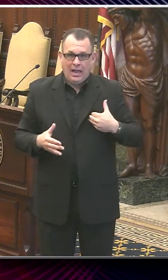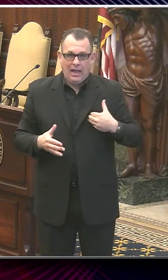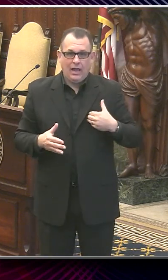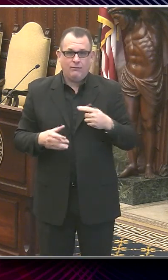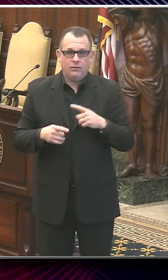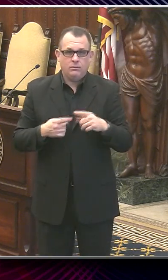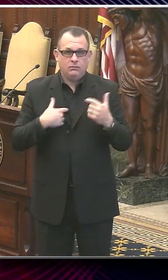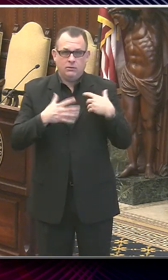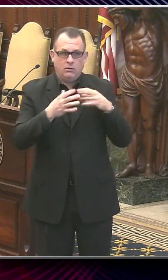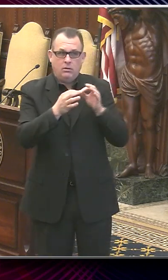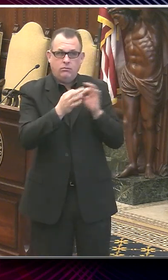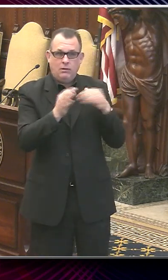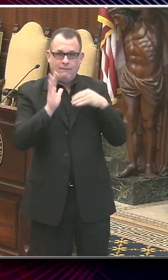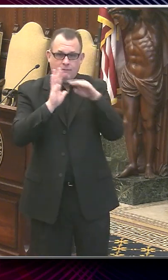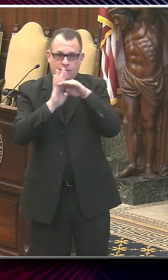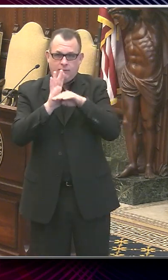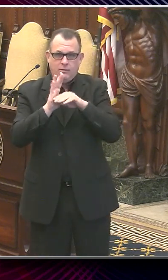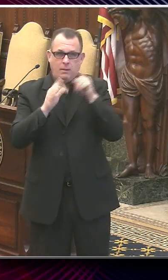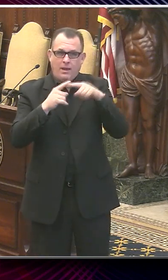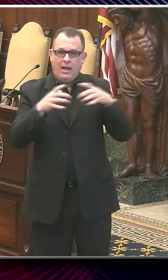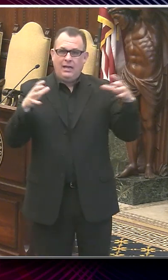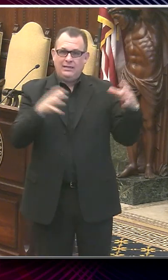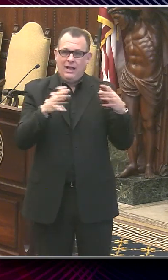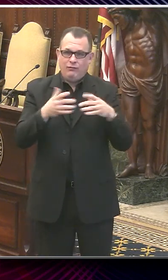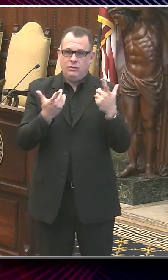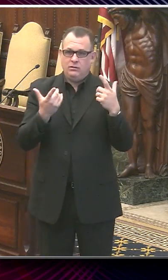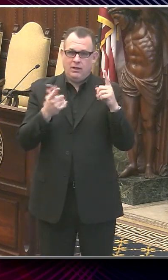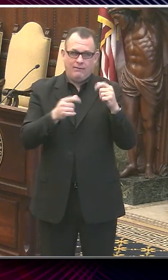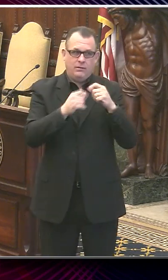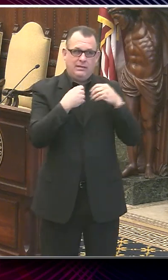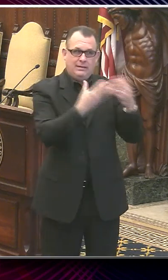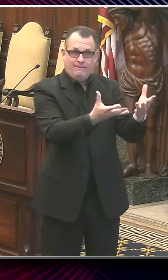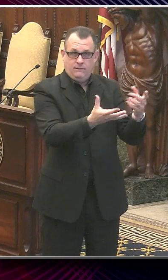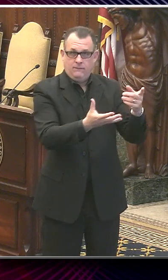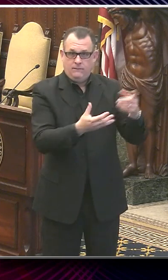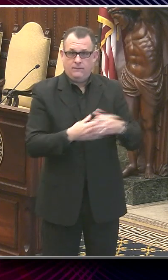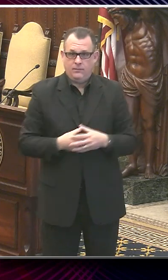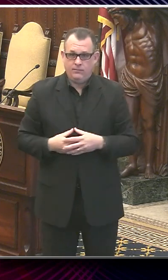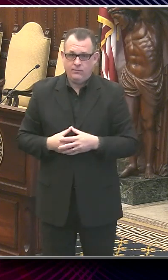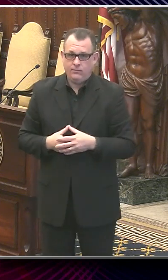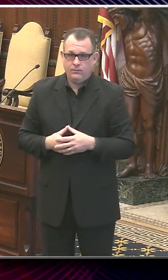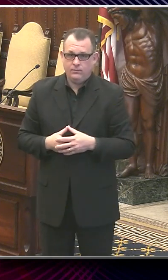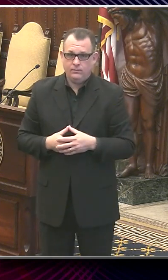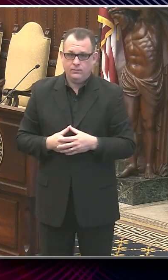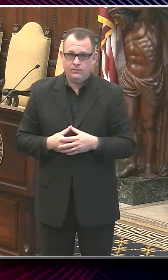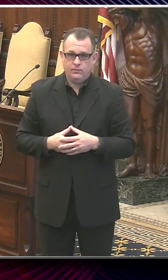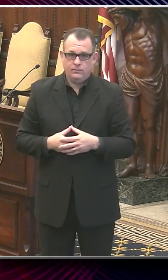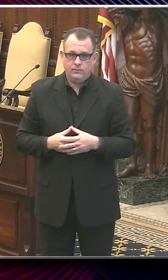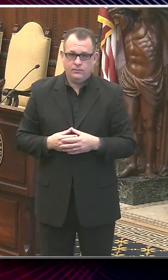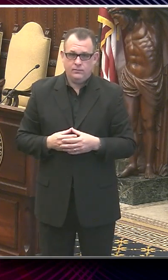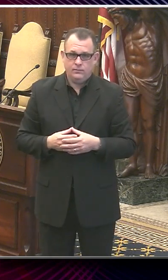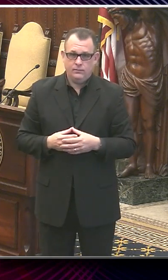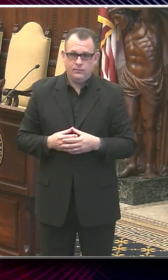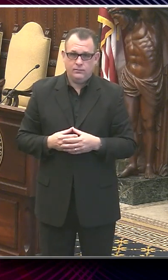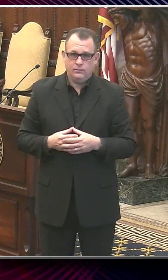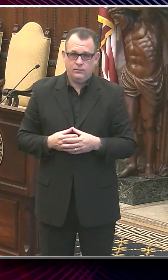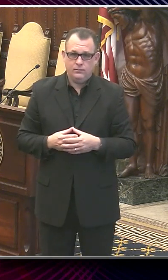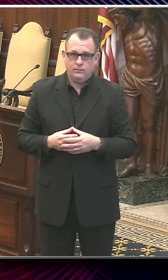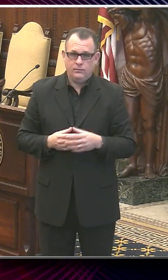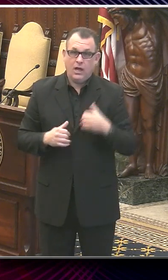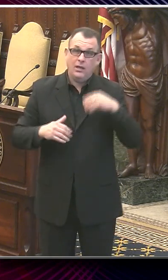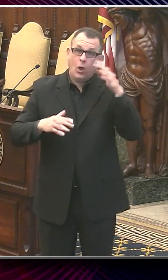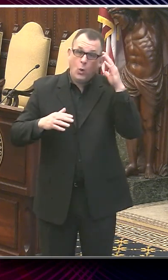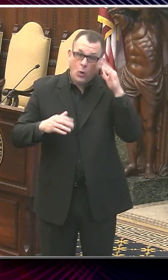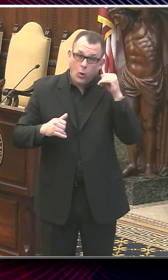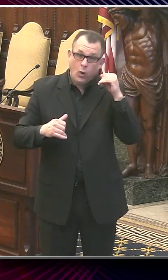outdoor gatherings in general. And so I would imagine and certainly hope that any of their graduation ceremonies are following that